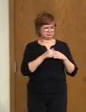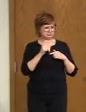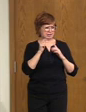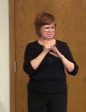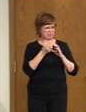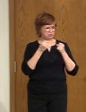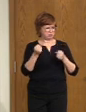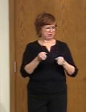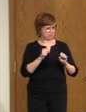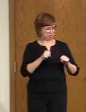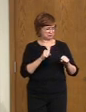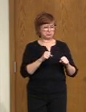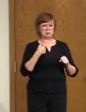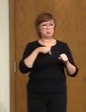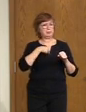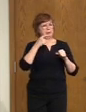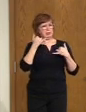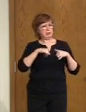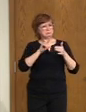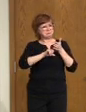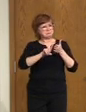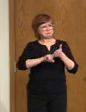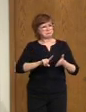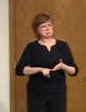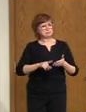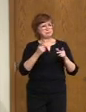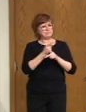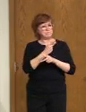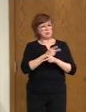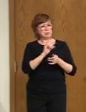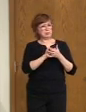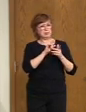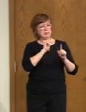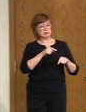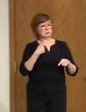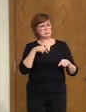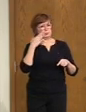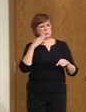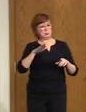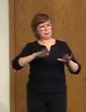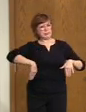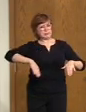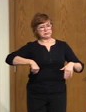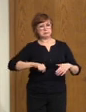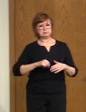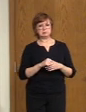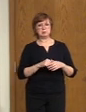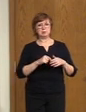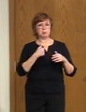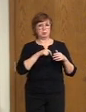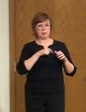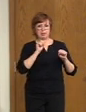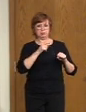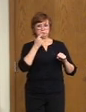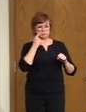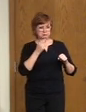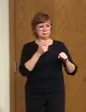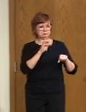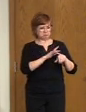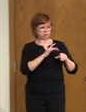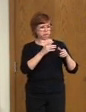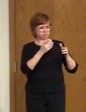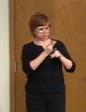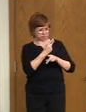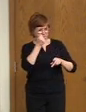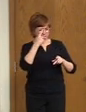3 weeks. And as we get experience with managing the product, and as we continue working with the public health agency and with